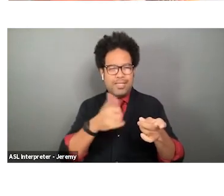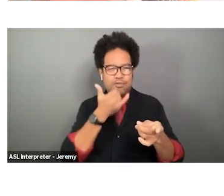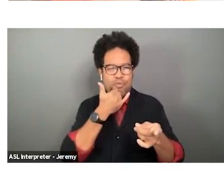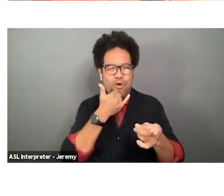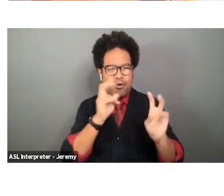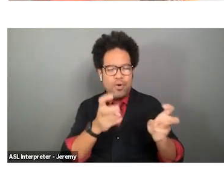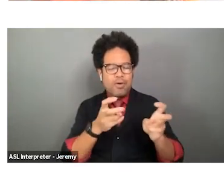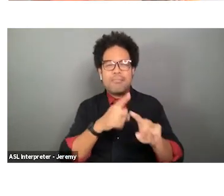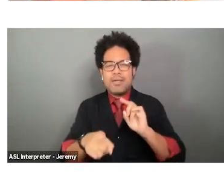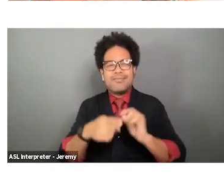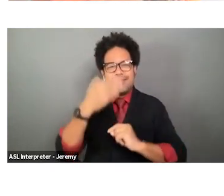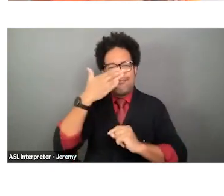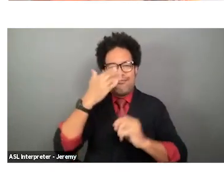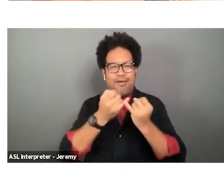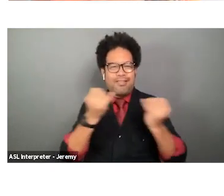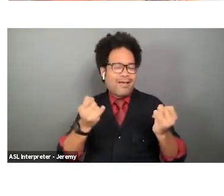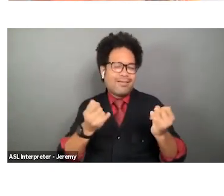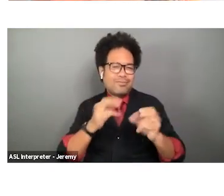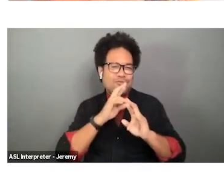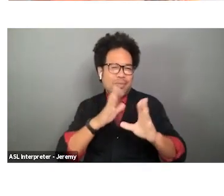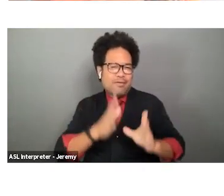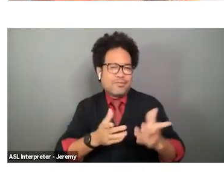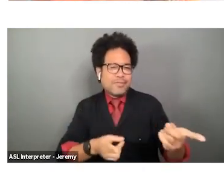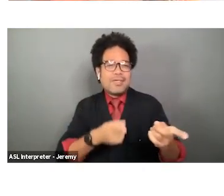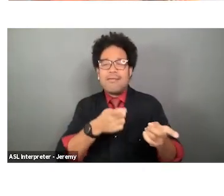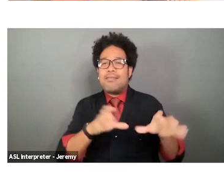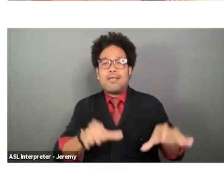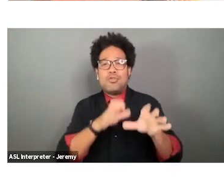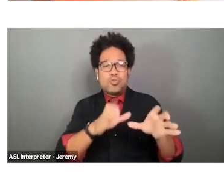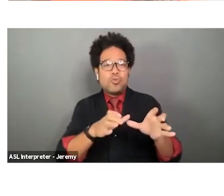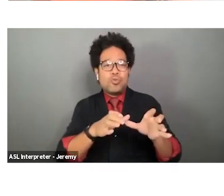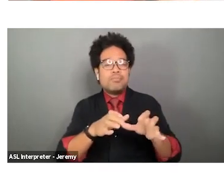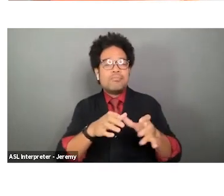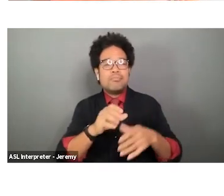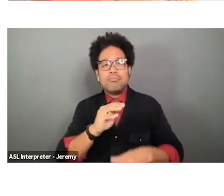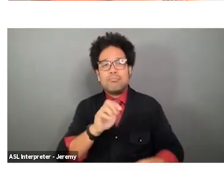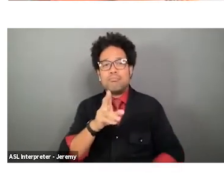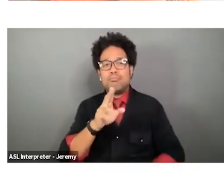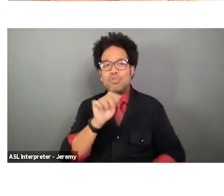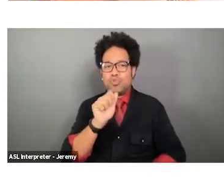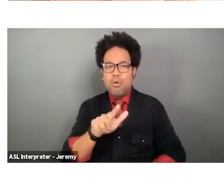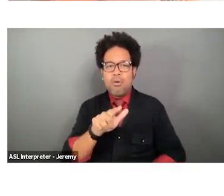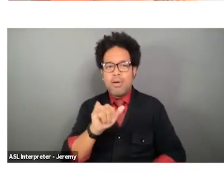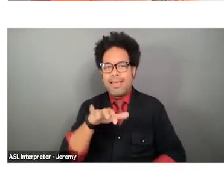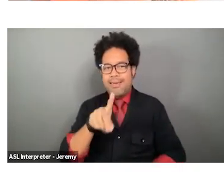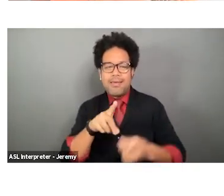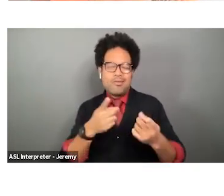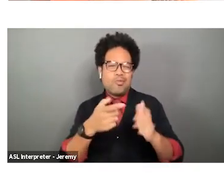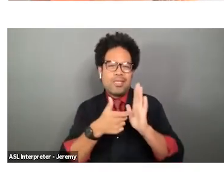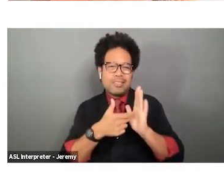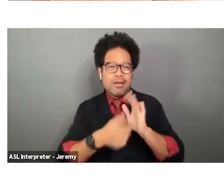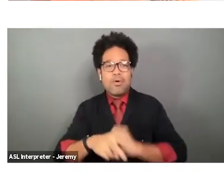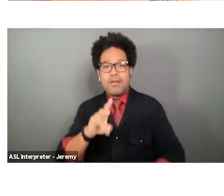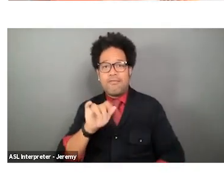but yes, frontline responders. Frontline responders, they do mutual aid as one of the examples, as well as violence